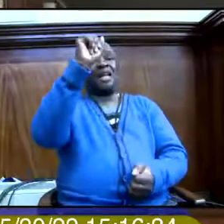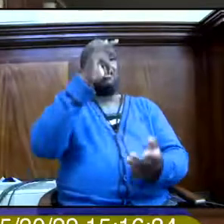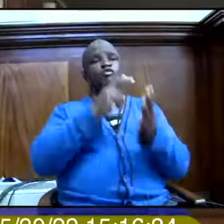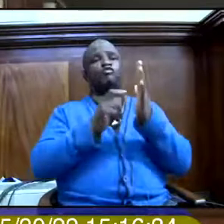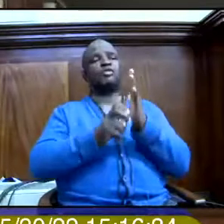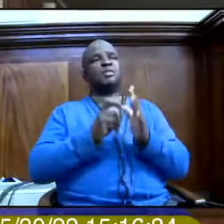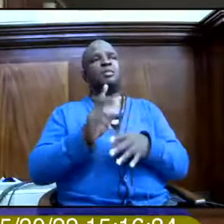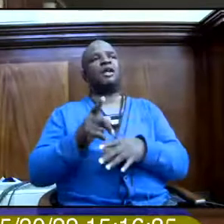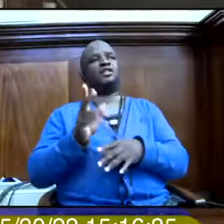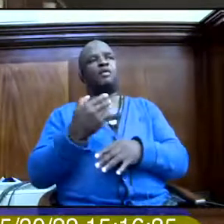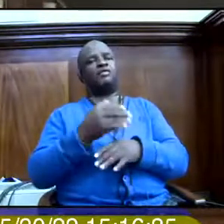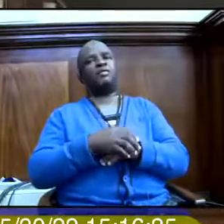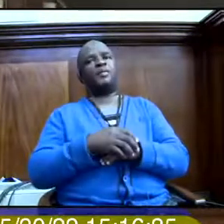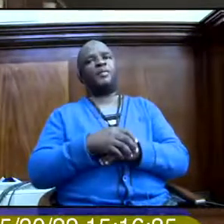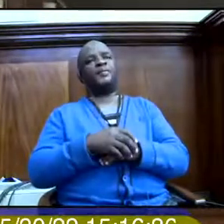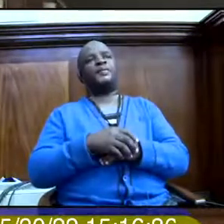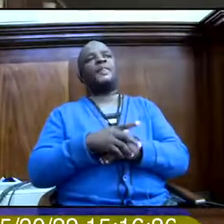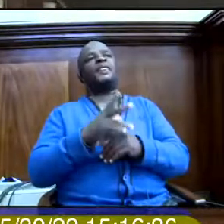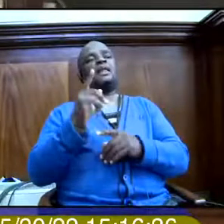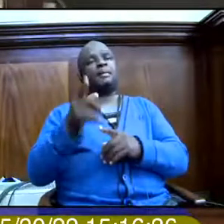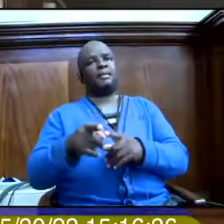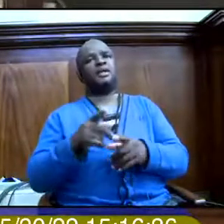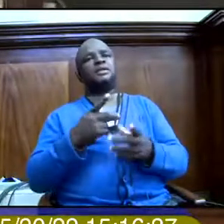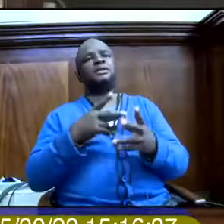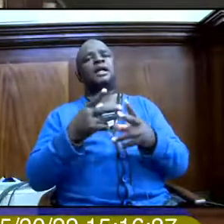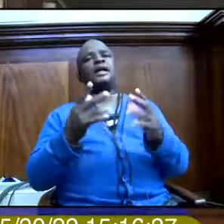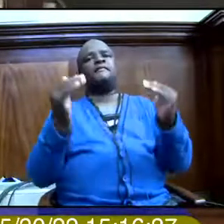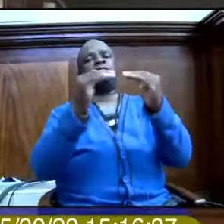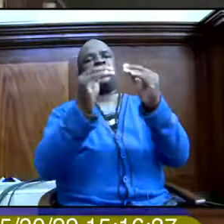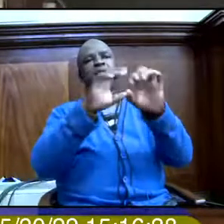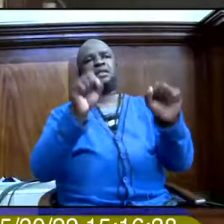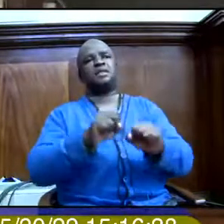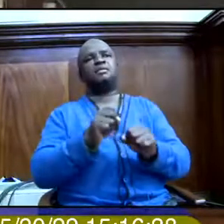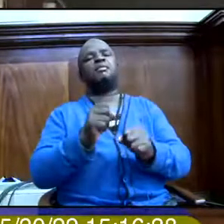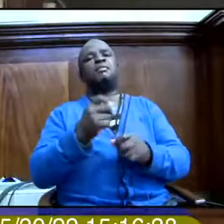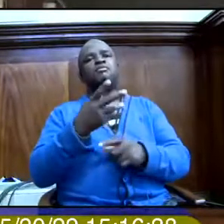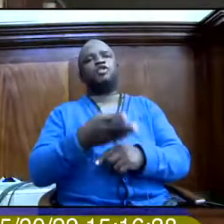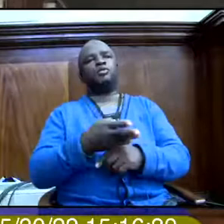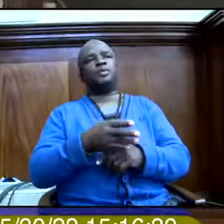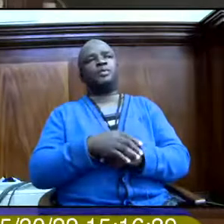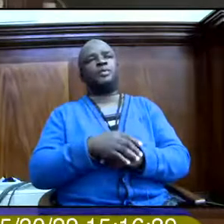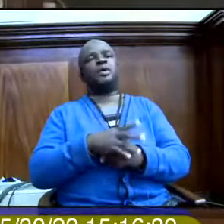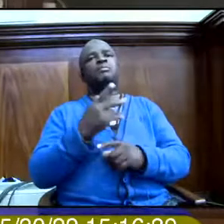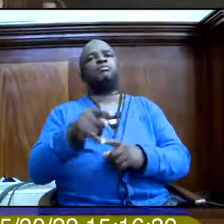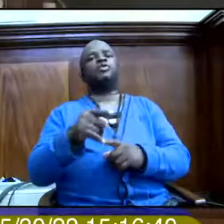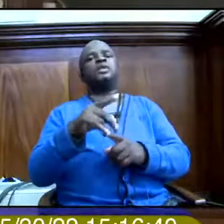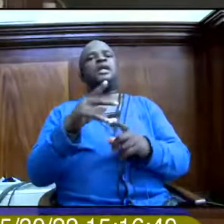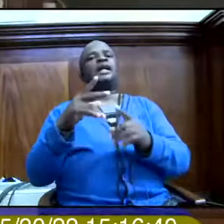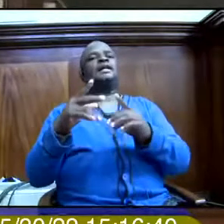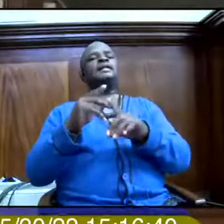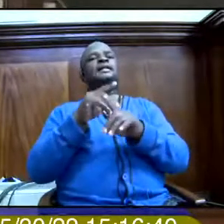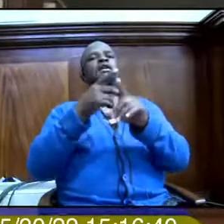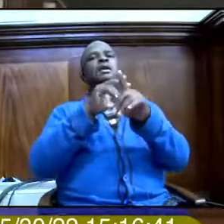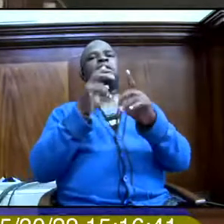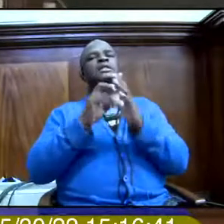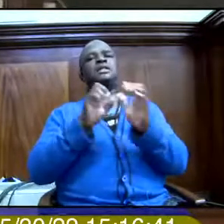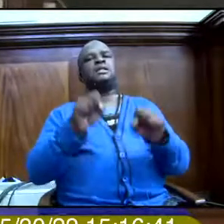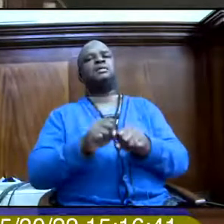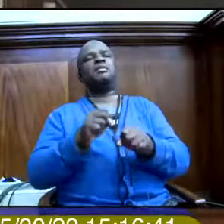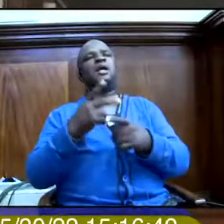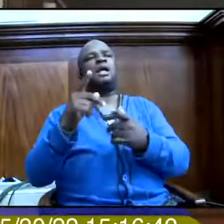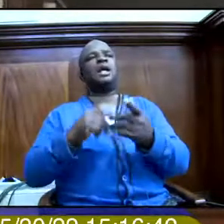repealed a fair dispensation is required not one that promotes the interest of the ruling